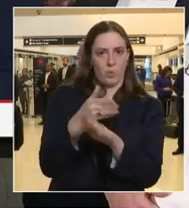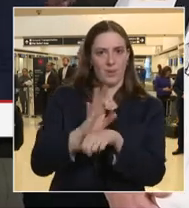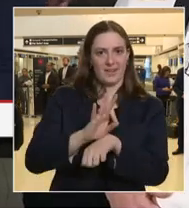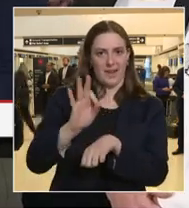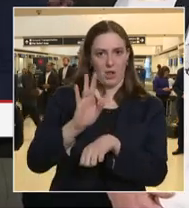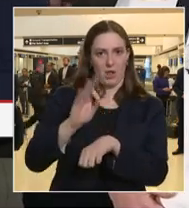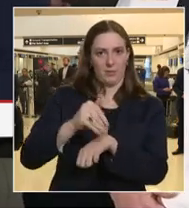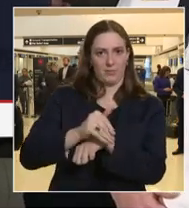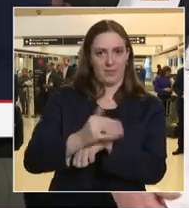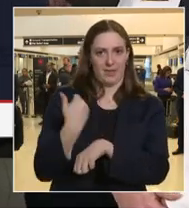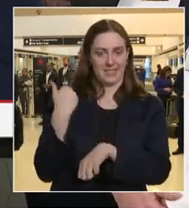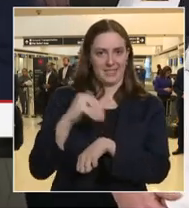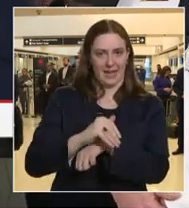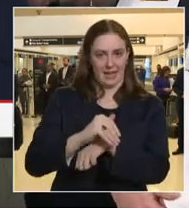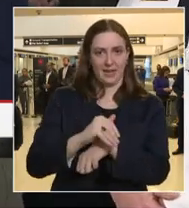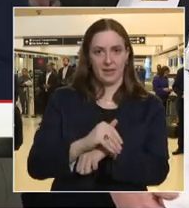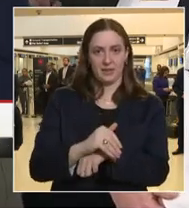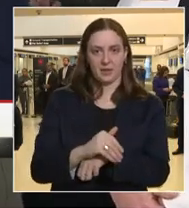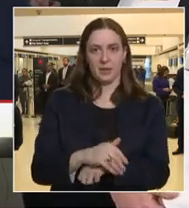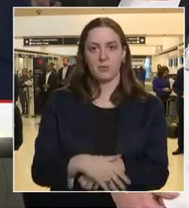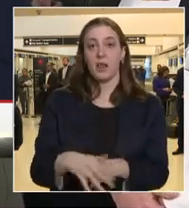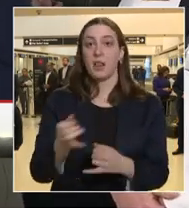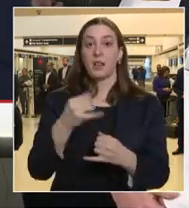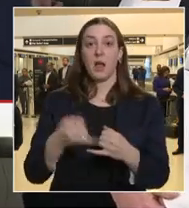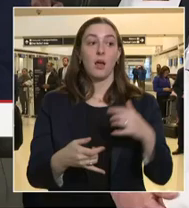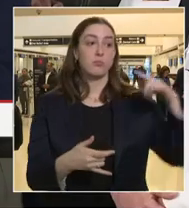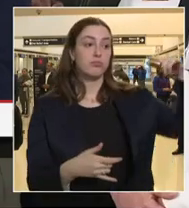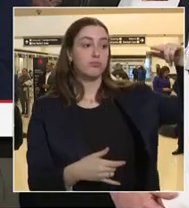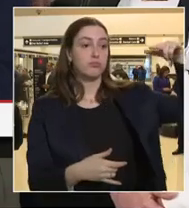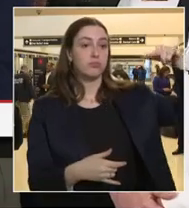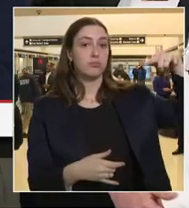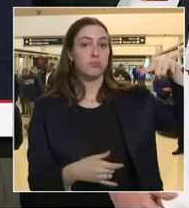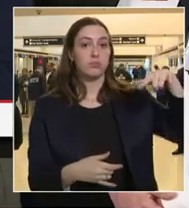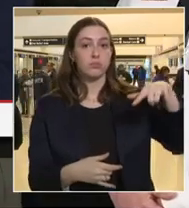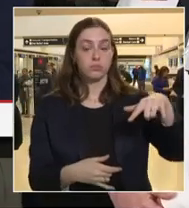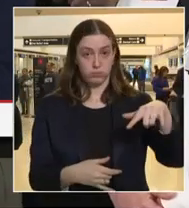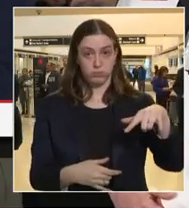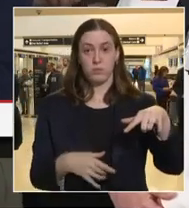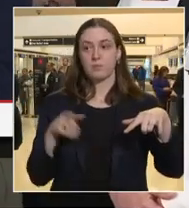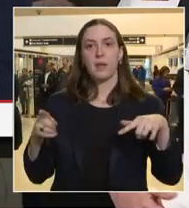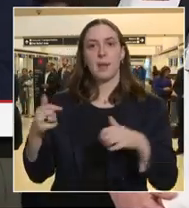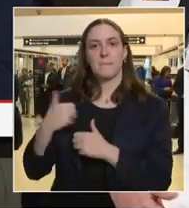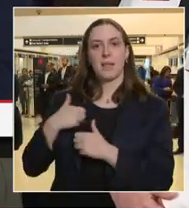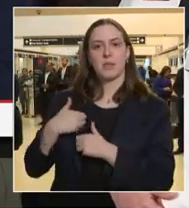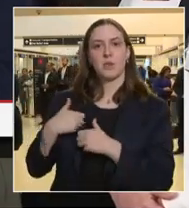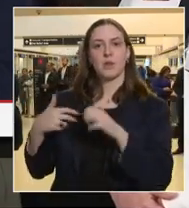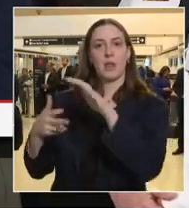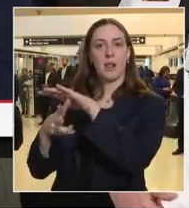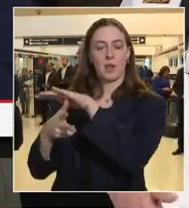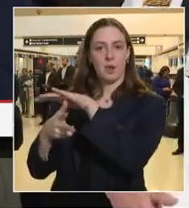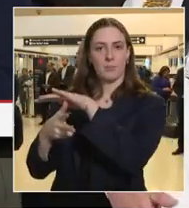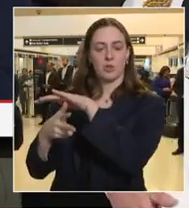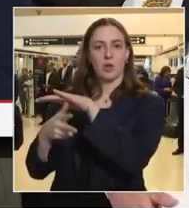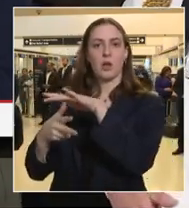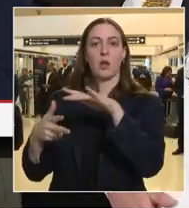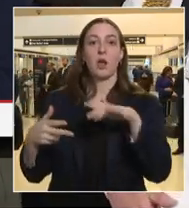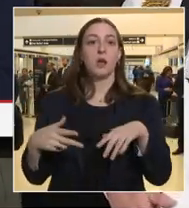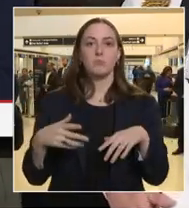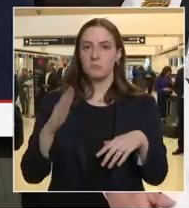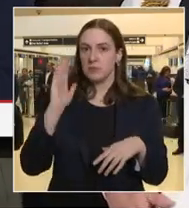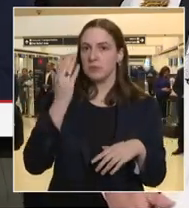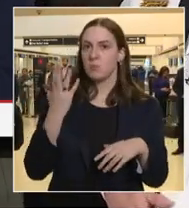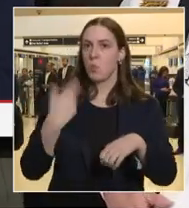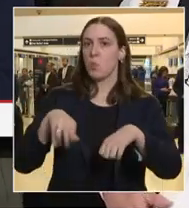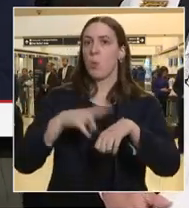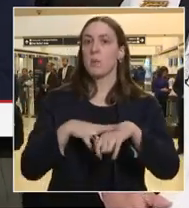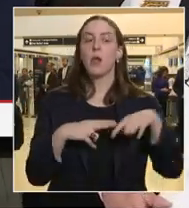into Reagan National. It collided with a military aircraft on an otherwise normal approach, and at this time